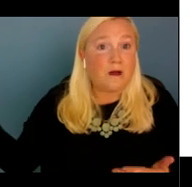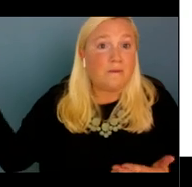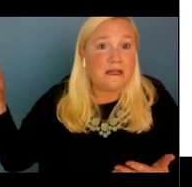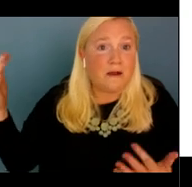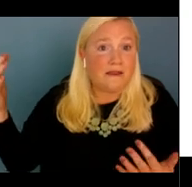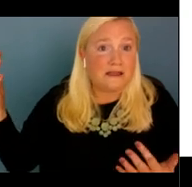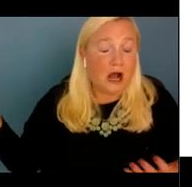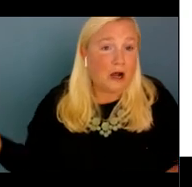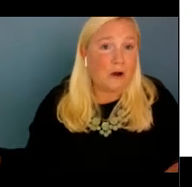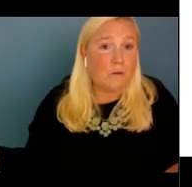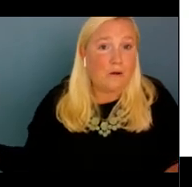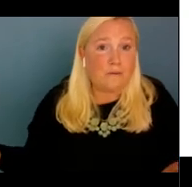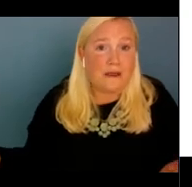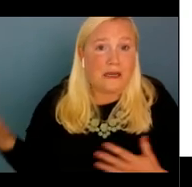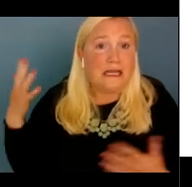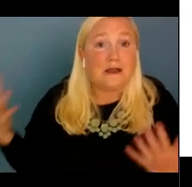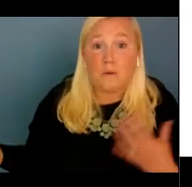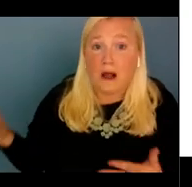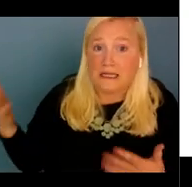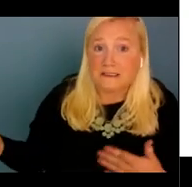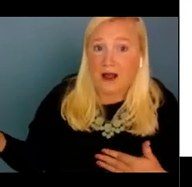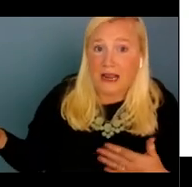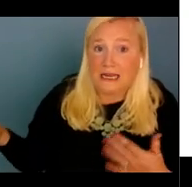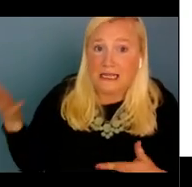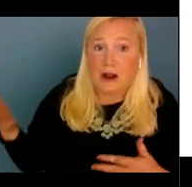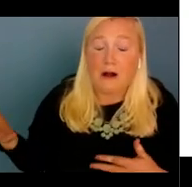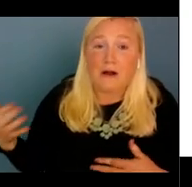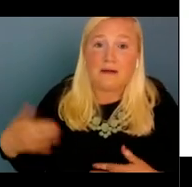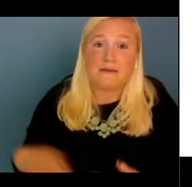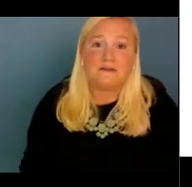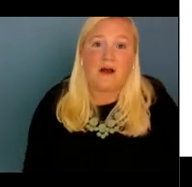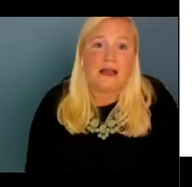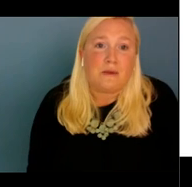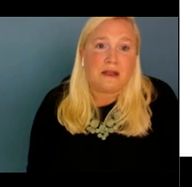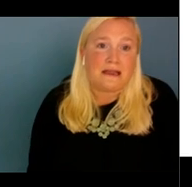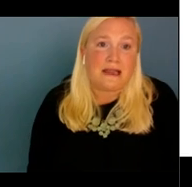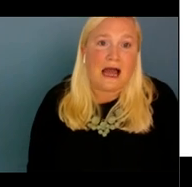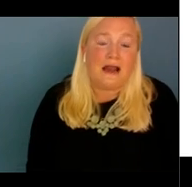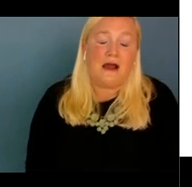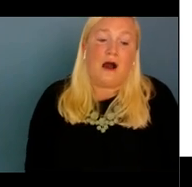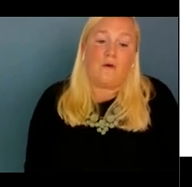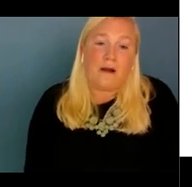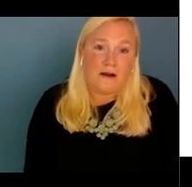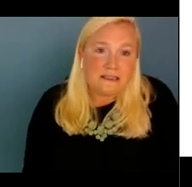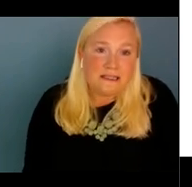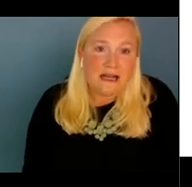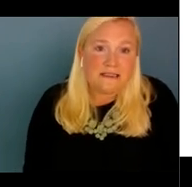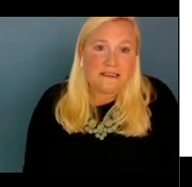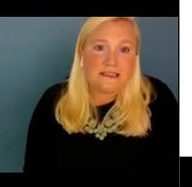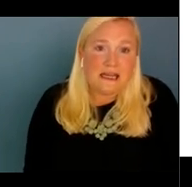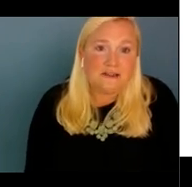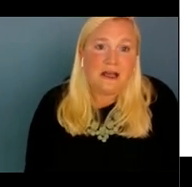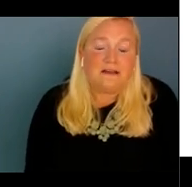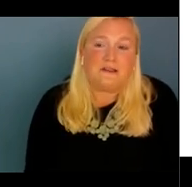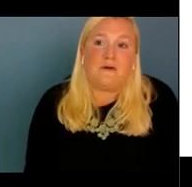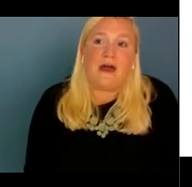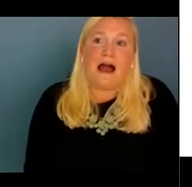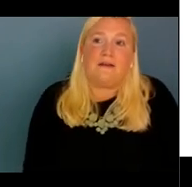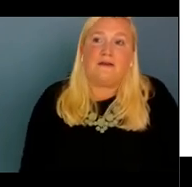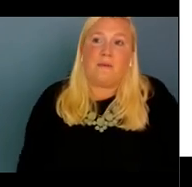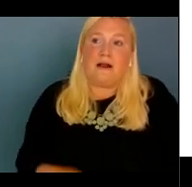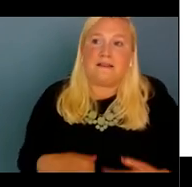is maybe will be the way they talk or it won't be, but either one is fine, either outcome is fine, and building that awareness at that